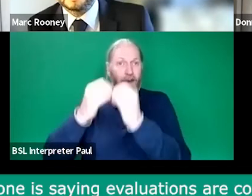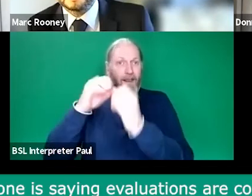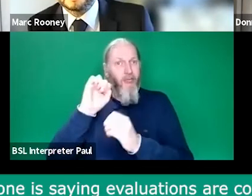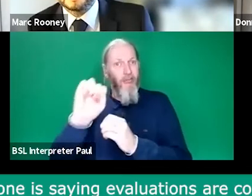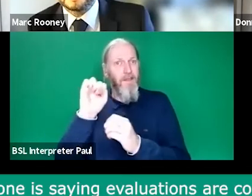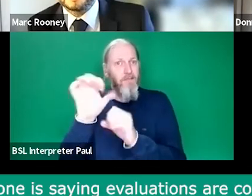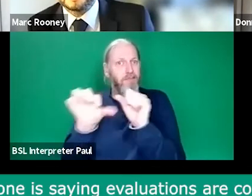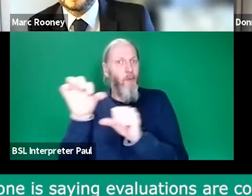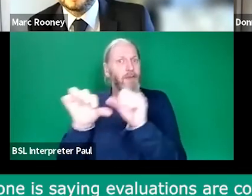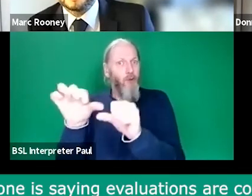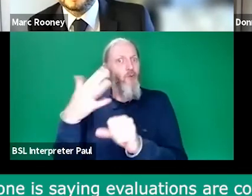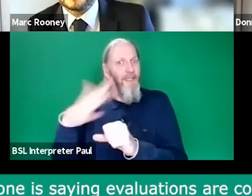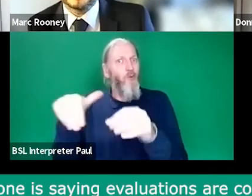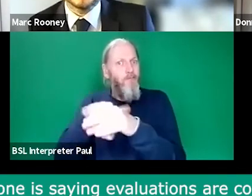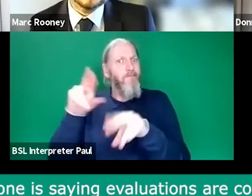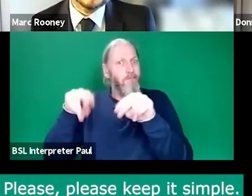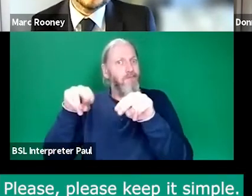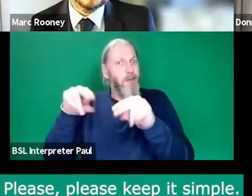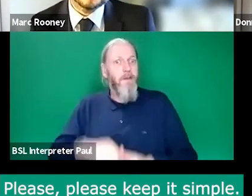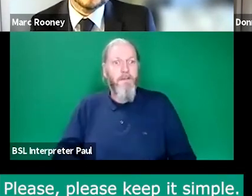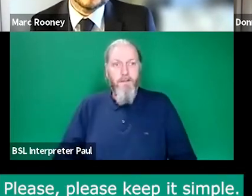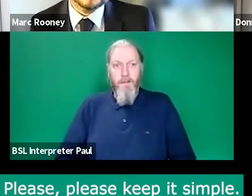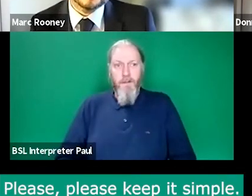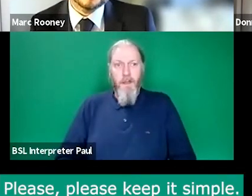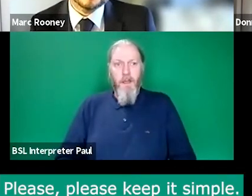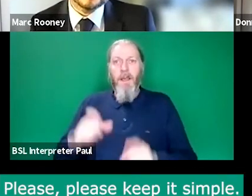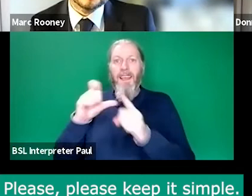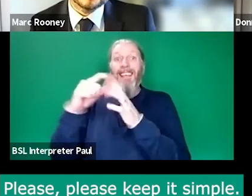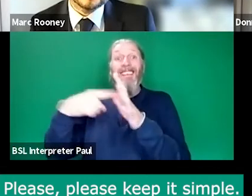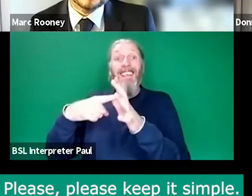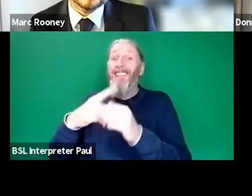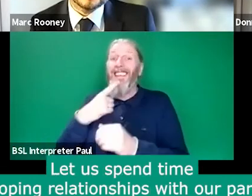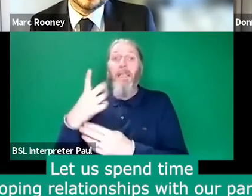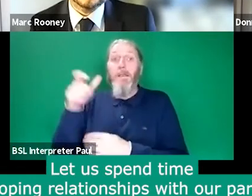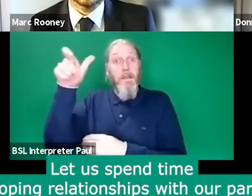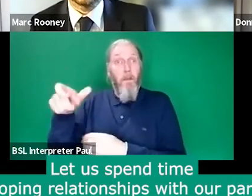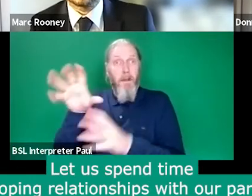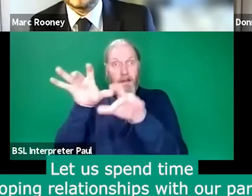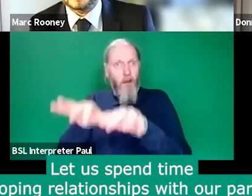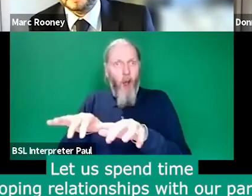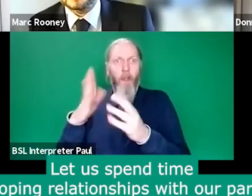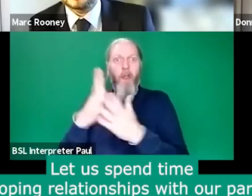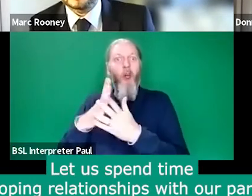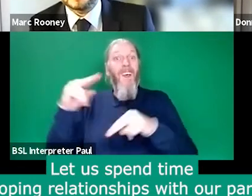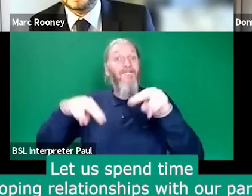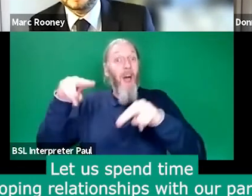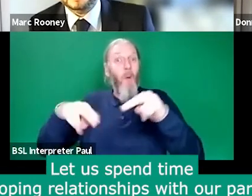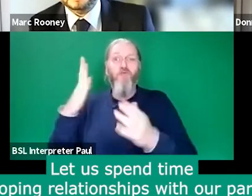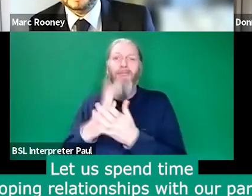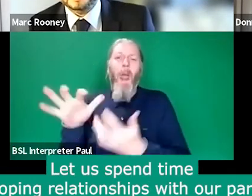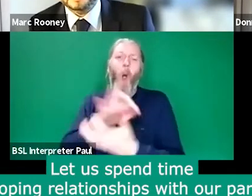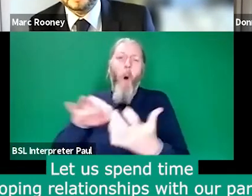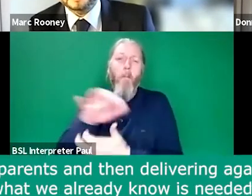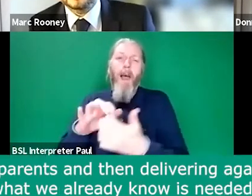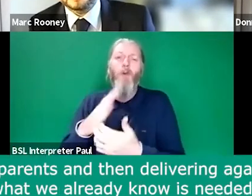Yeah, someone is saying evaluations are complex. Please keep it simple. Let us spend time developing relationships with